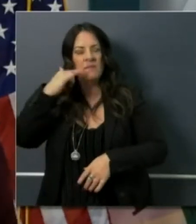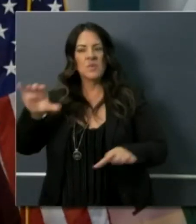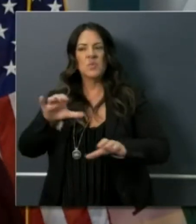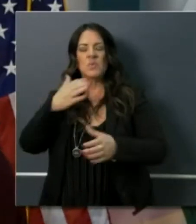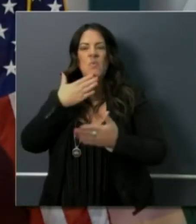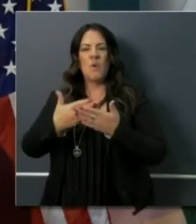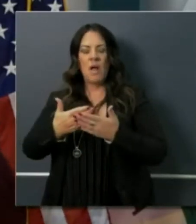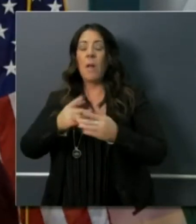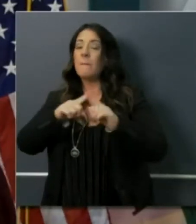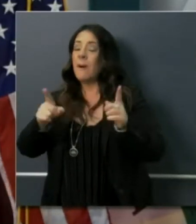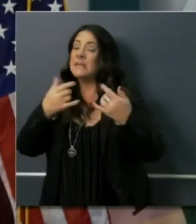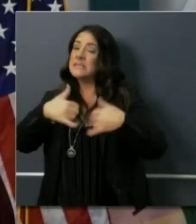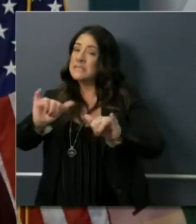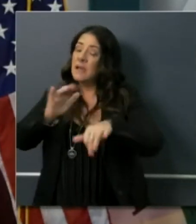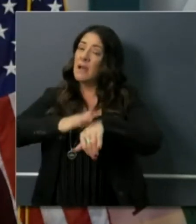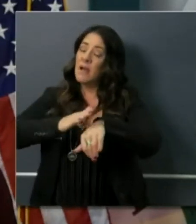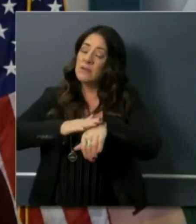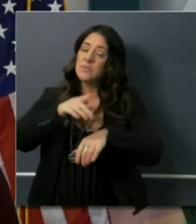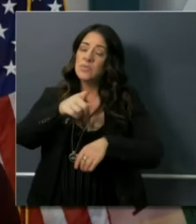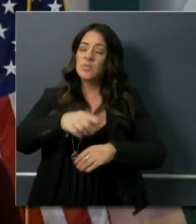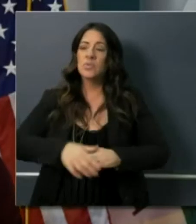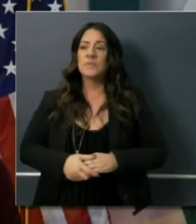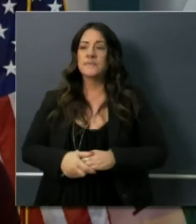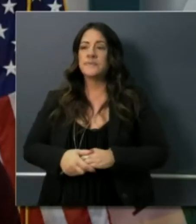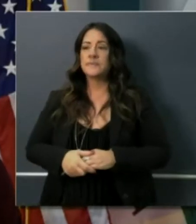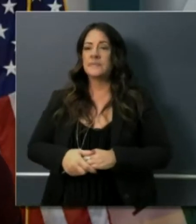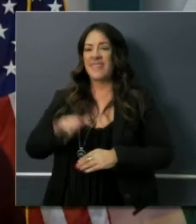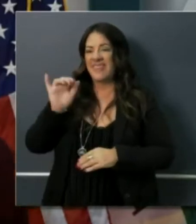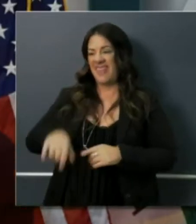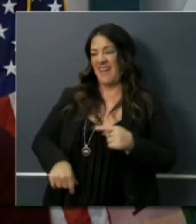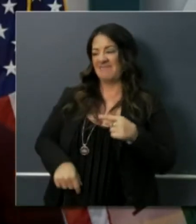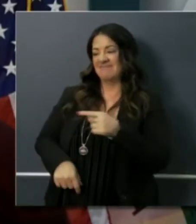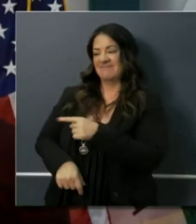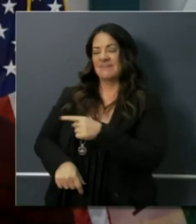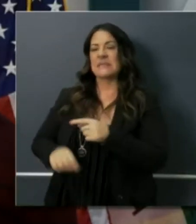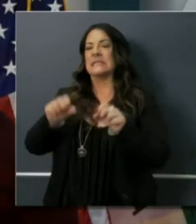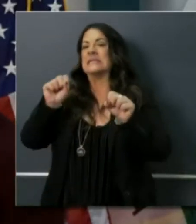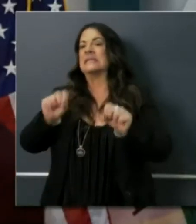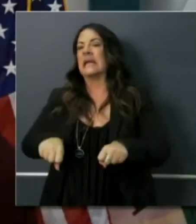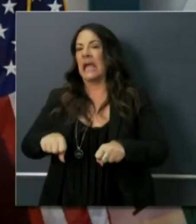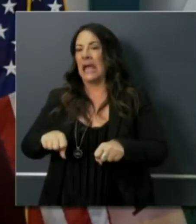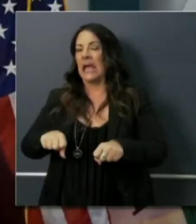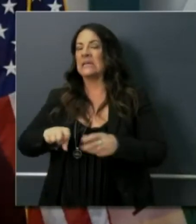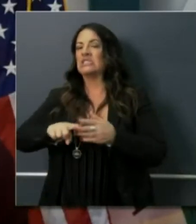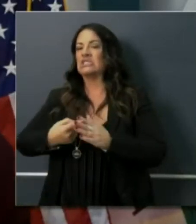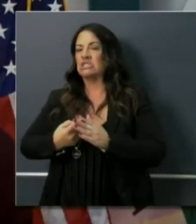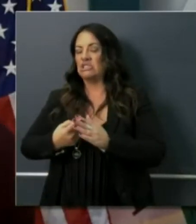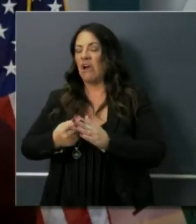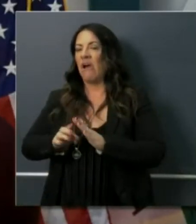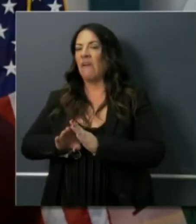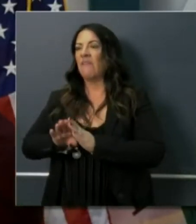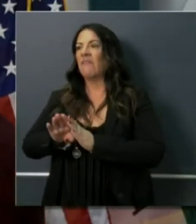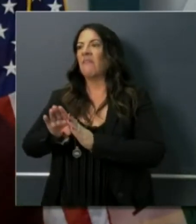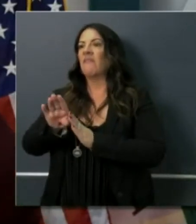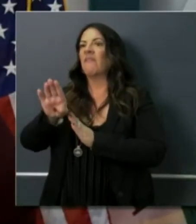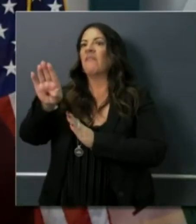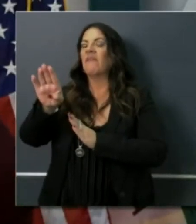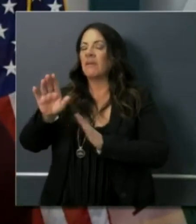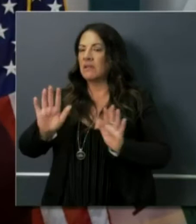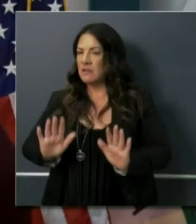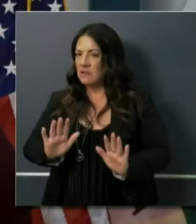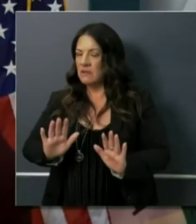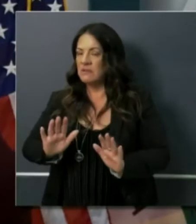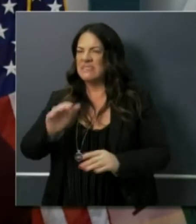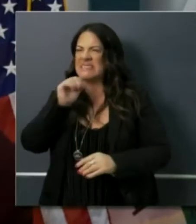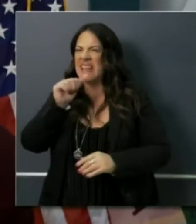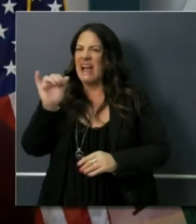I caution you, that this line could easily start to see an upward slope,